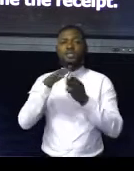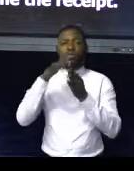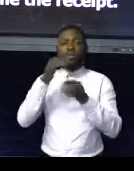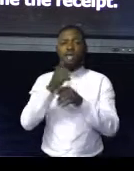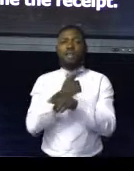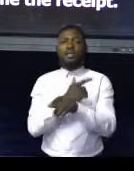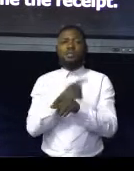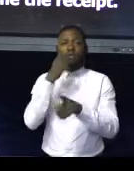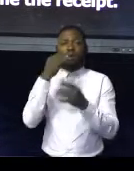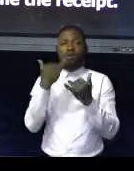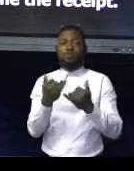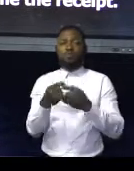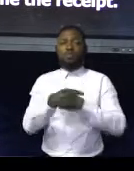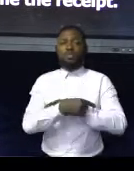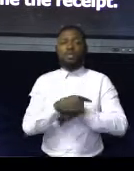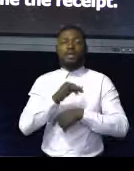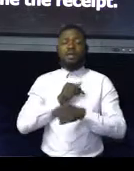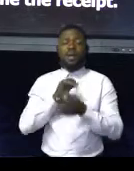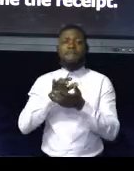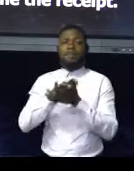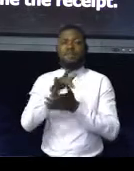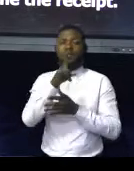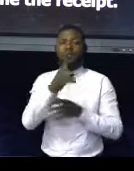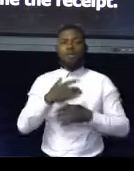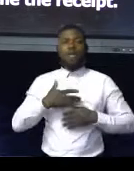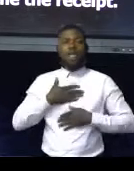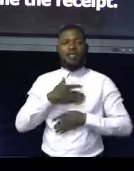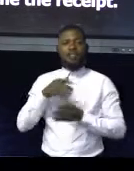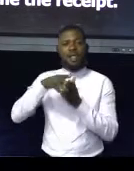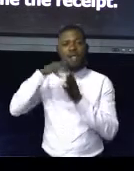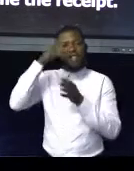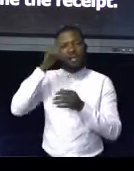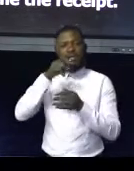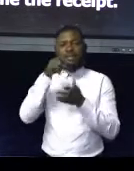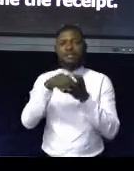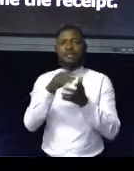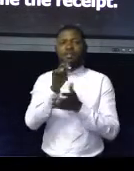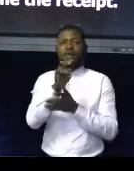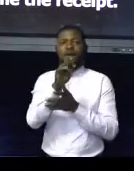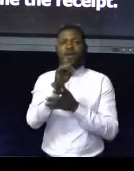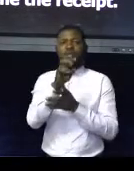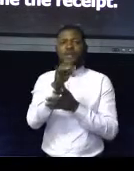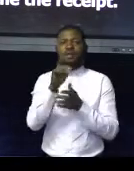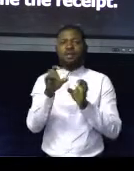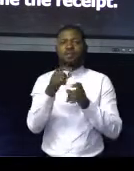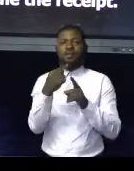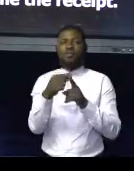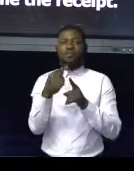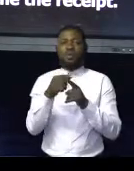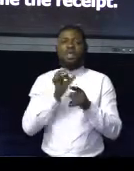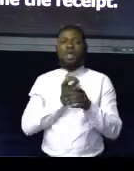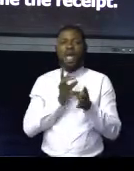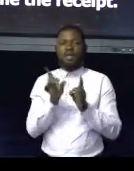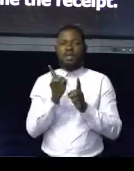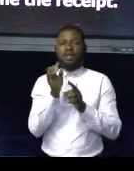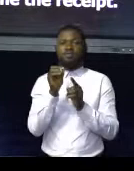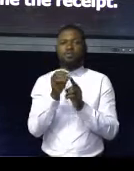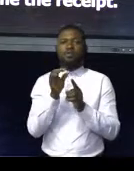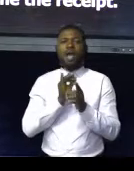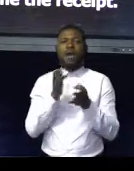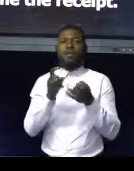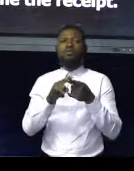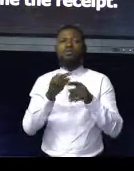English Studies lesson for today. I believe you enjoy learning auxiliary verbs. Good. I did